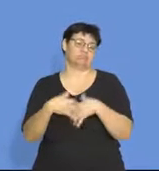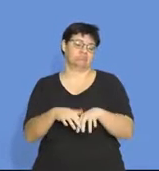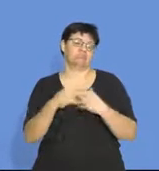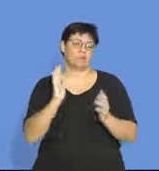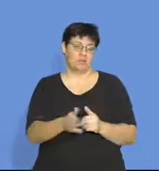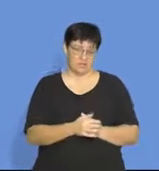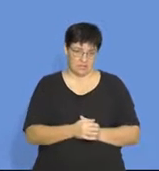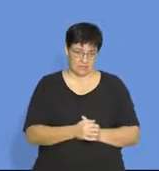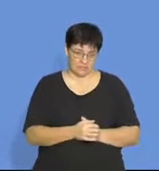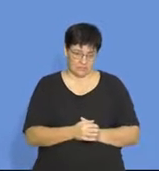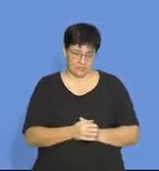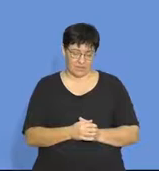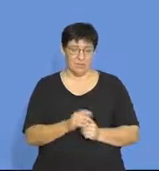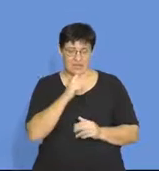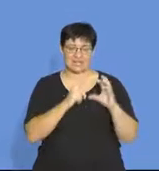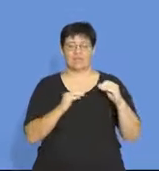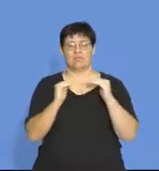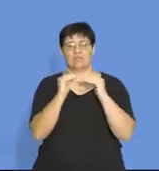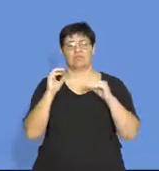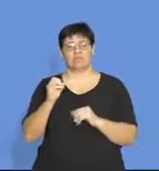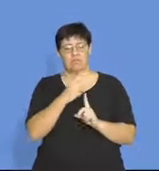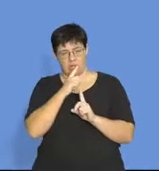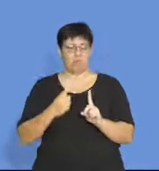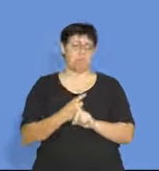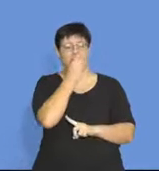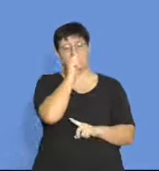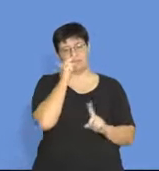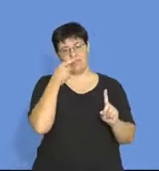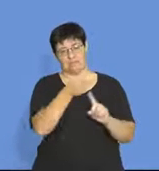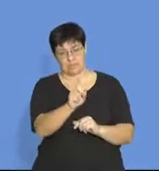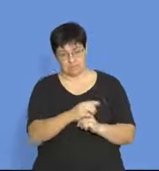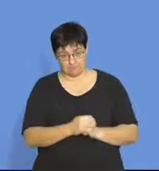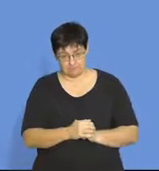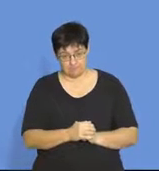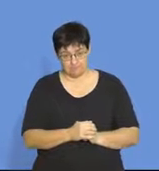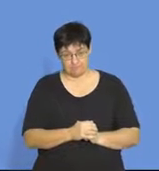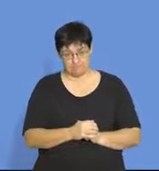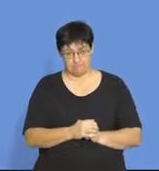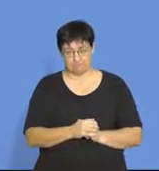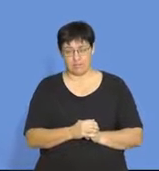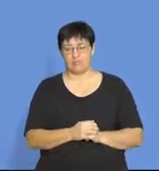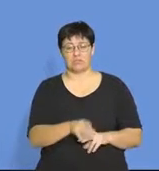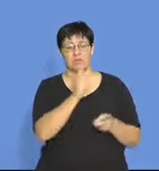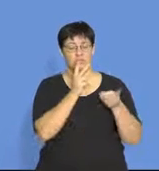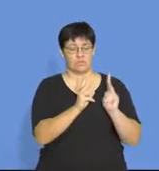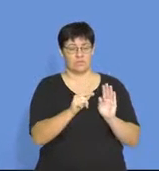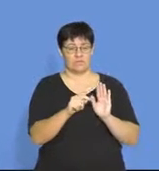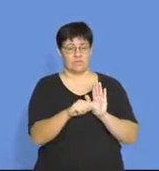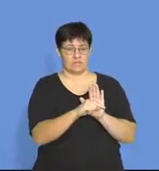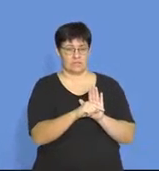equation, it will give you 0 is equals to 0, which will defeat the purpose of what you're trying to do. So this will be